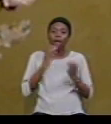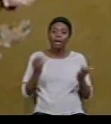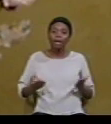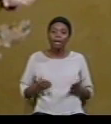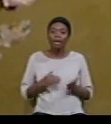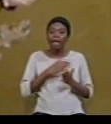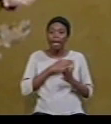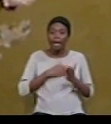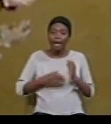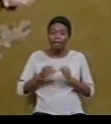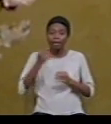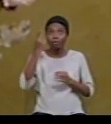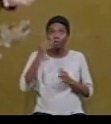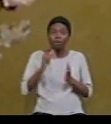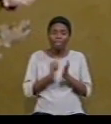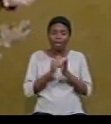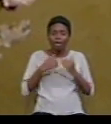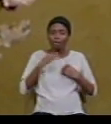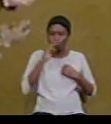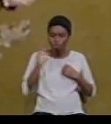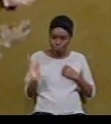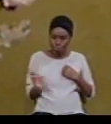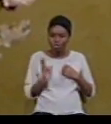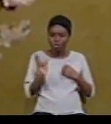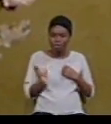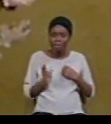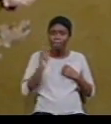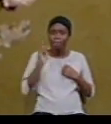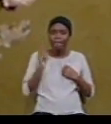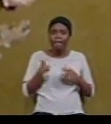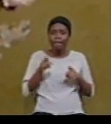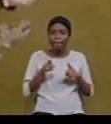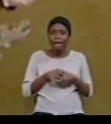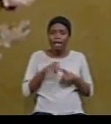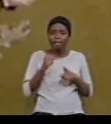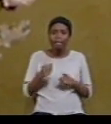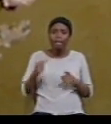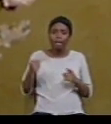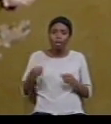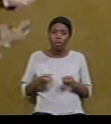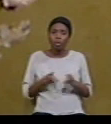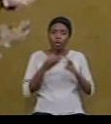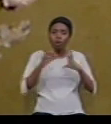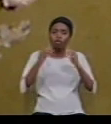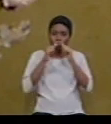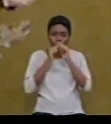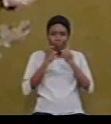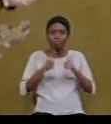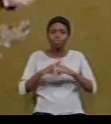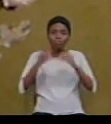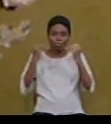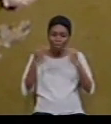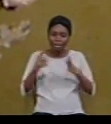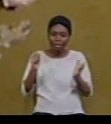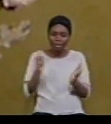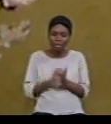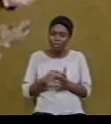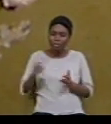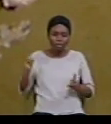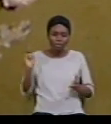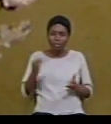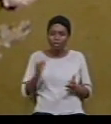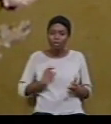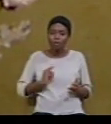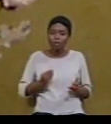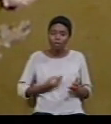the God who has been using him as a source of blessing to thousands and millions of us, he will also